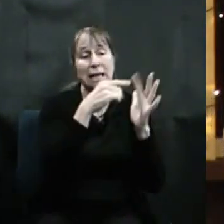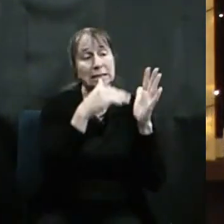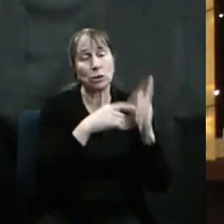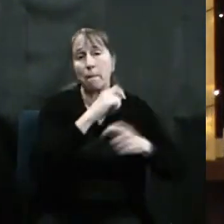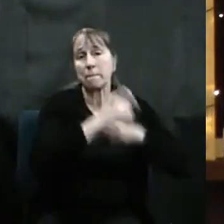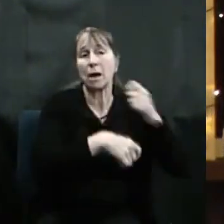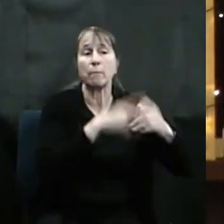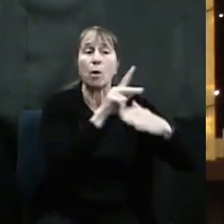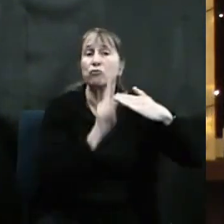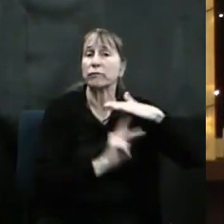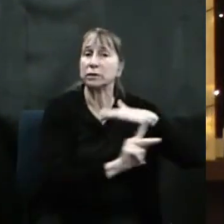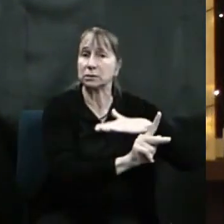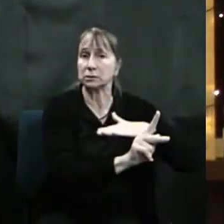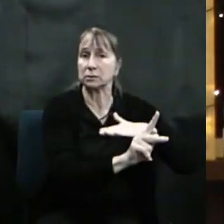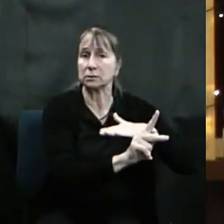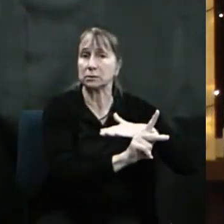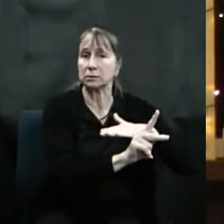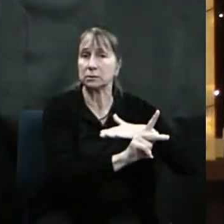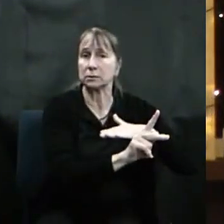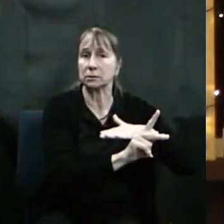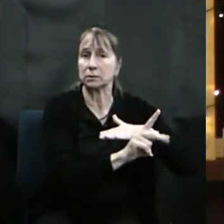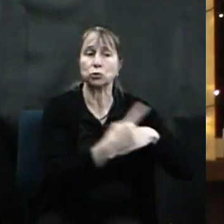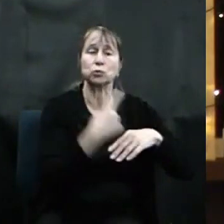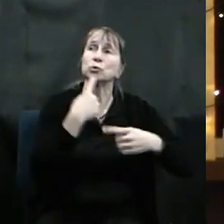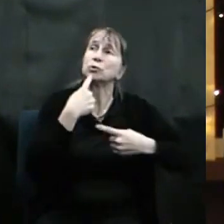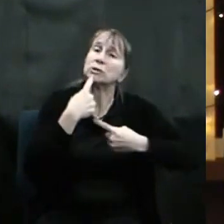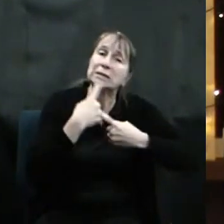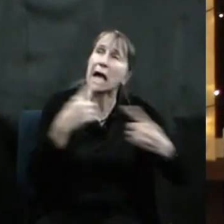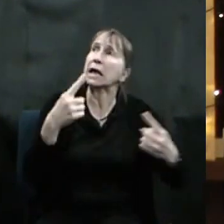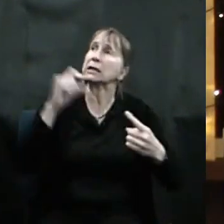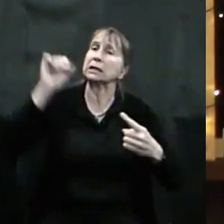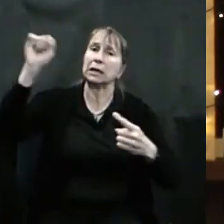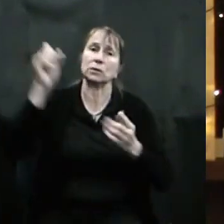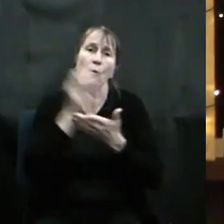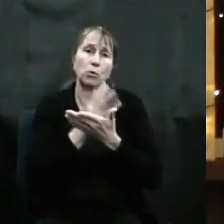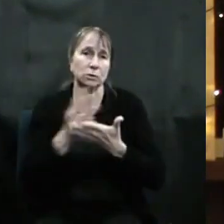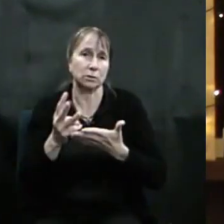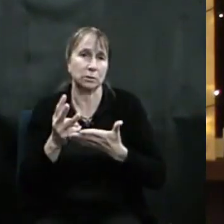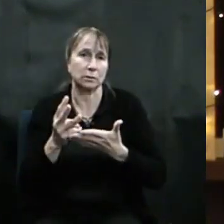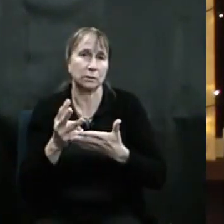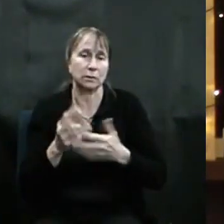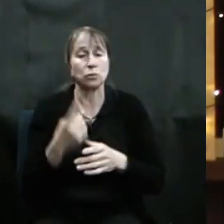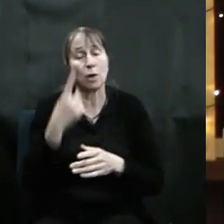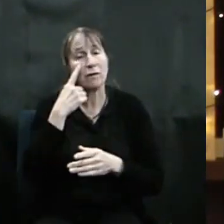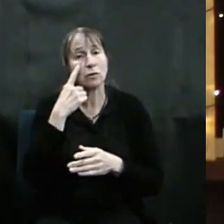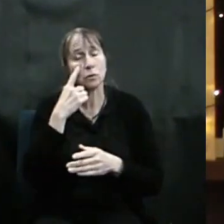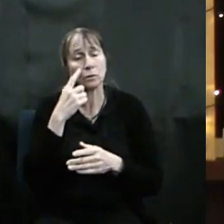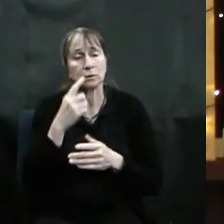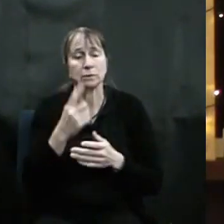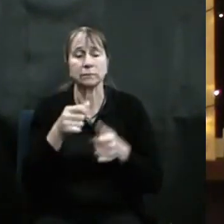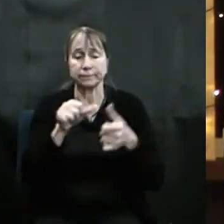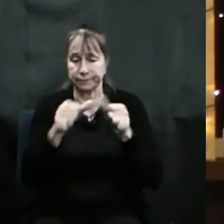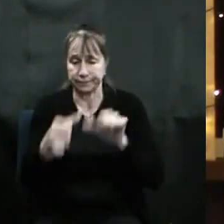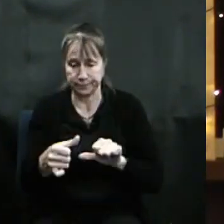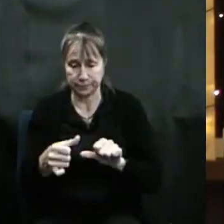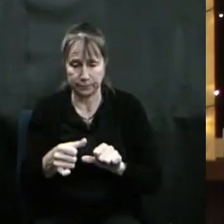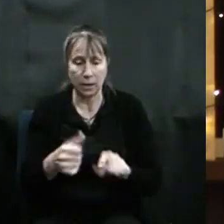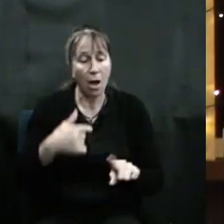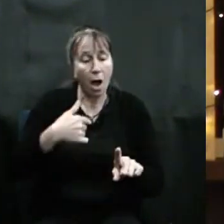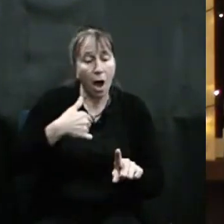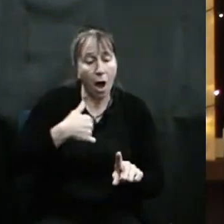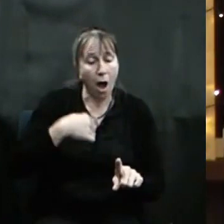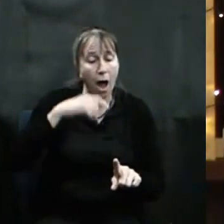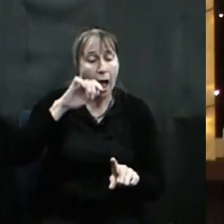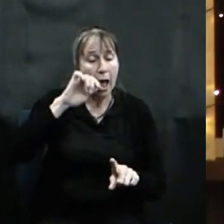word. Have a look in the next chapter, chapter 2, verse 4. I will send you to them, and you shall say to